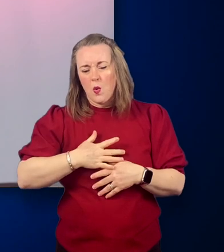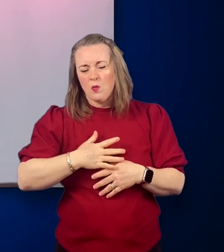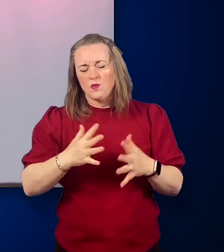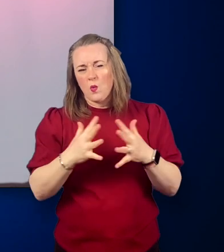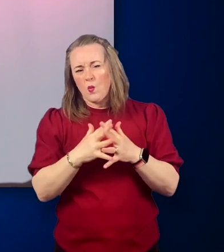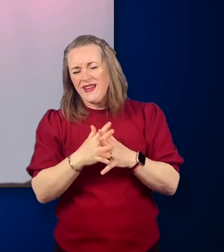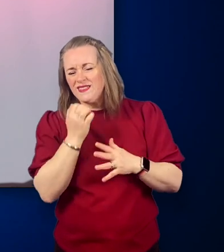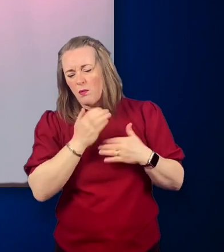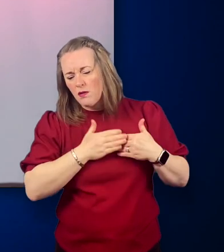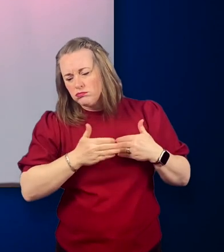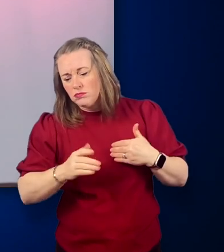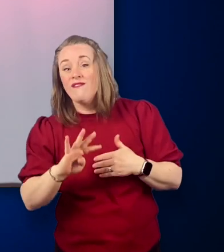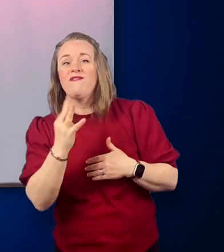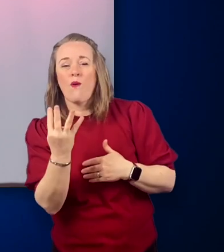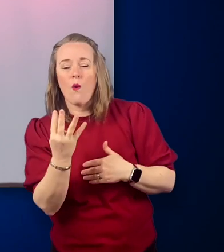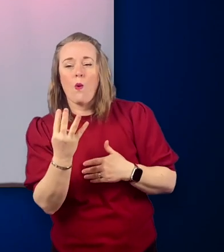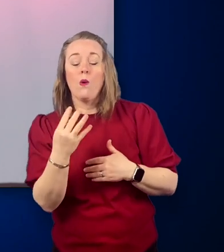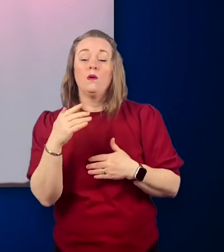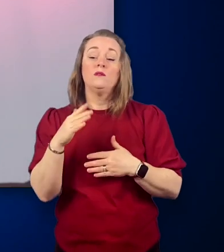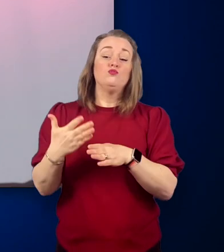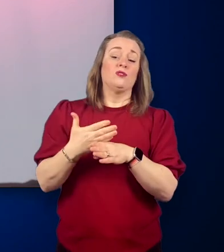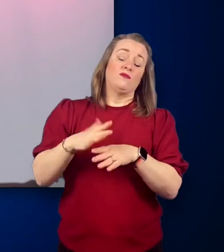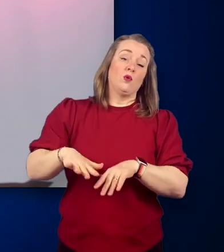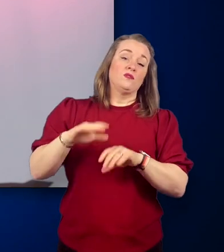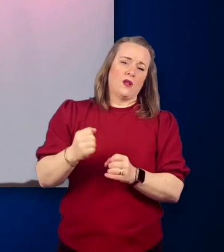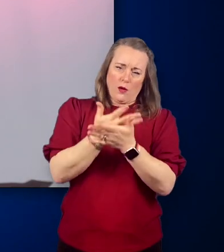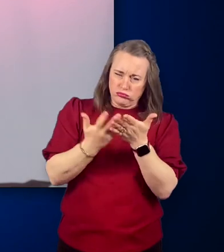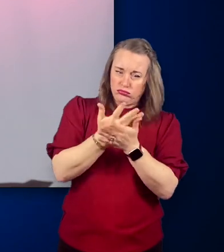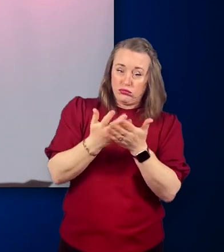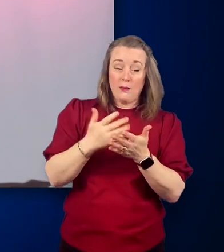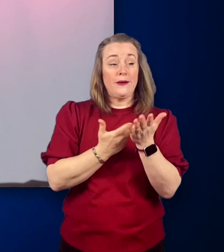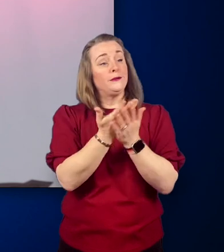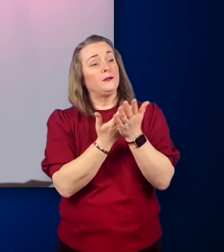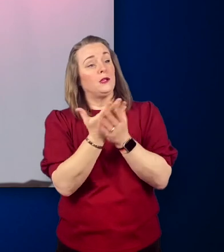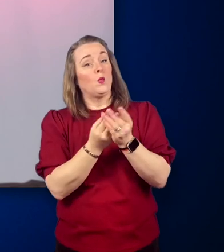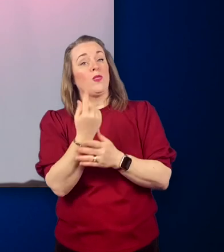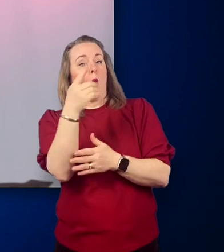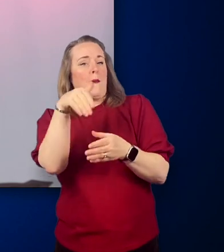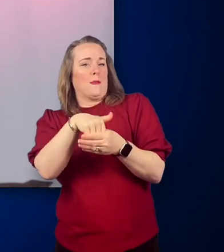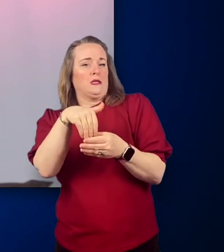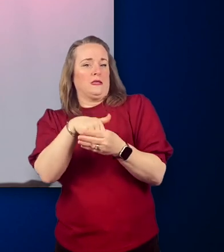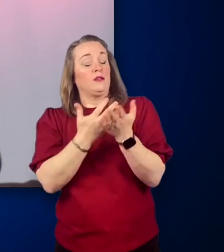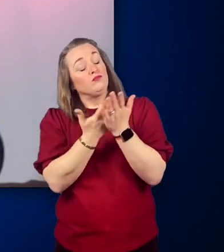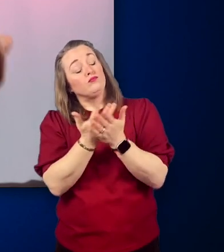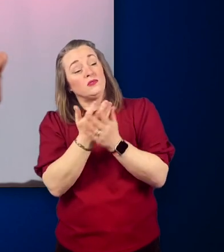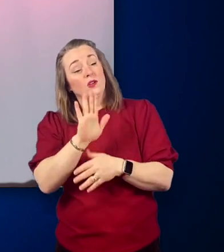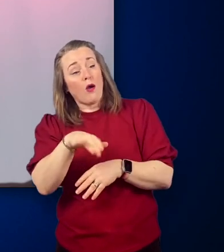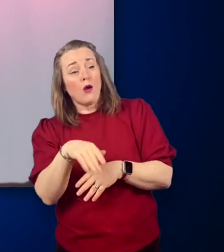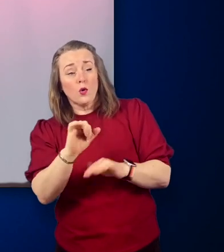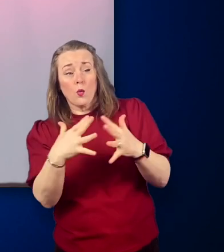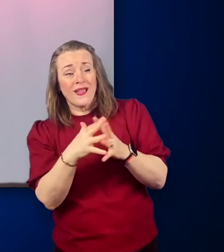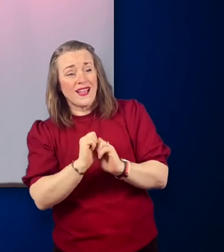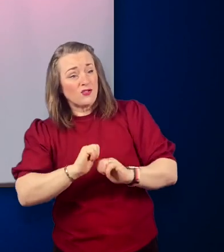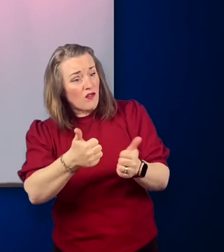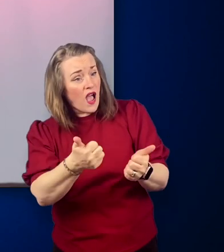of the participants. They had a little bit of time just before the evening. Other people joined. And he just said, "How was your